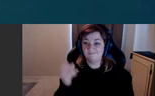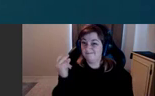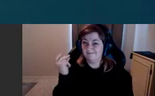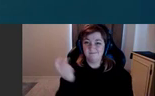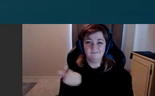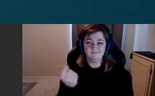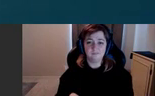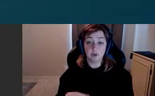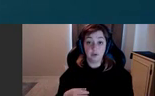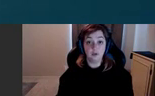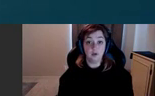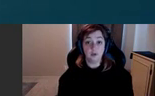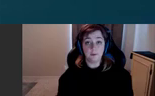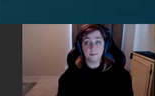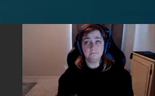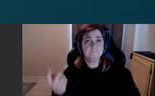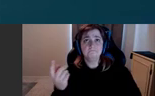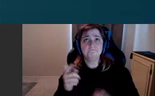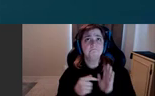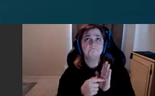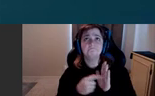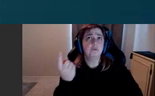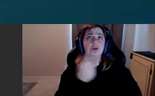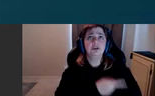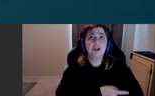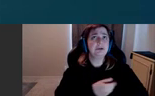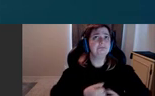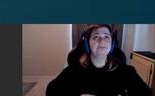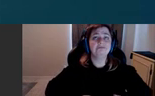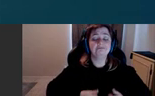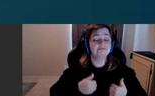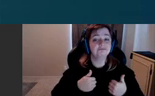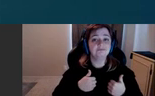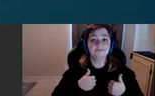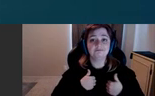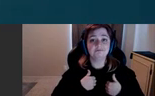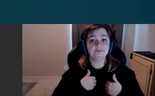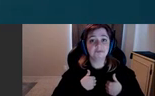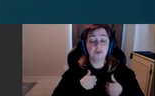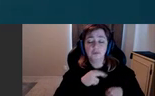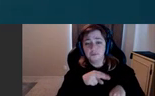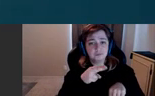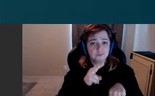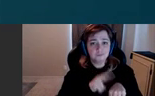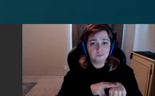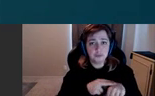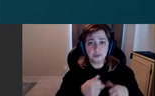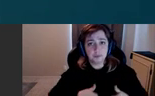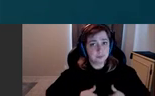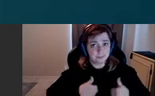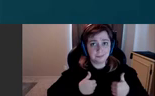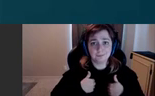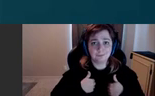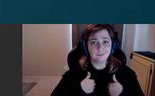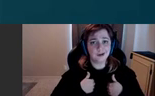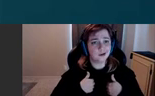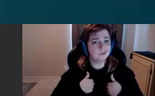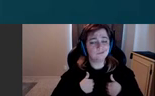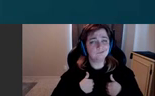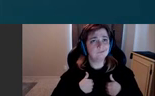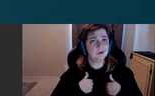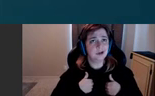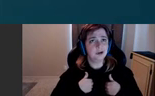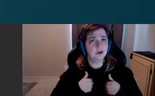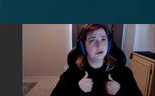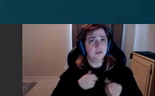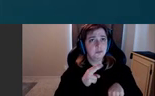finger, one day you could be living in a normal life, a life in a world that you've known,